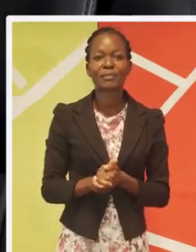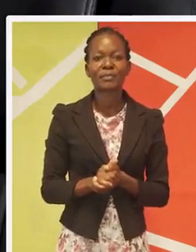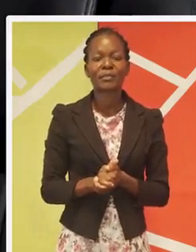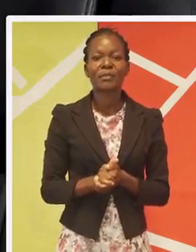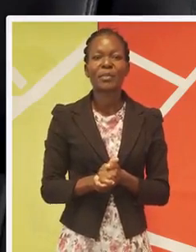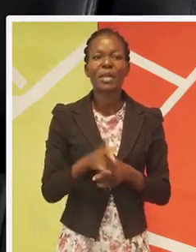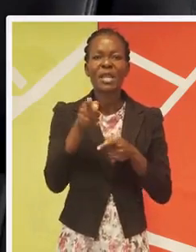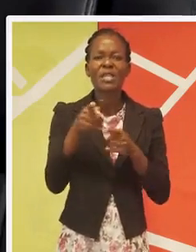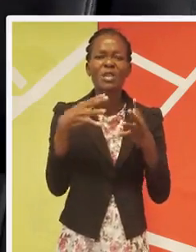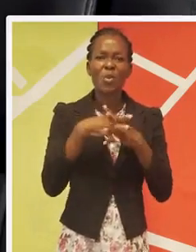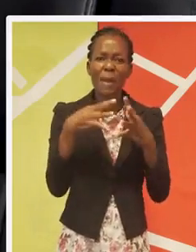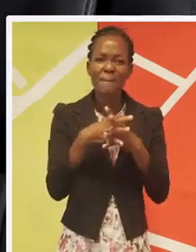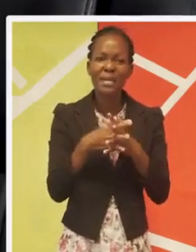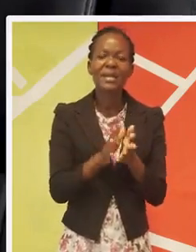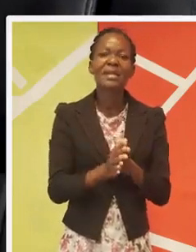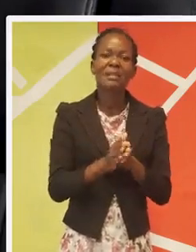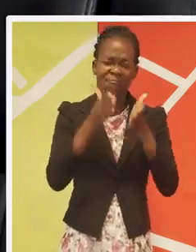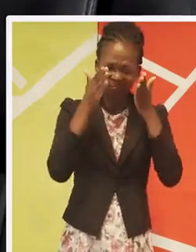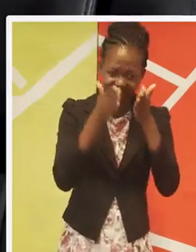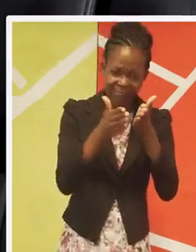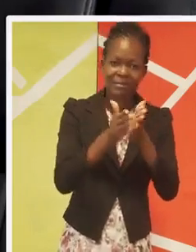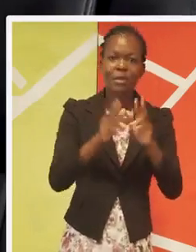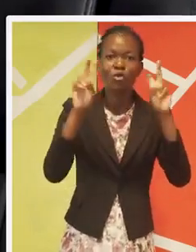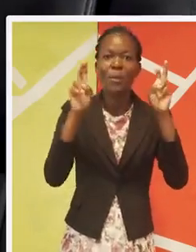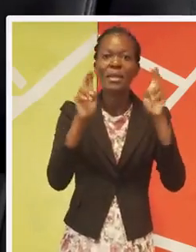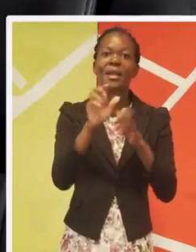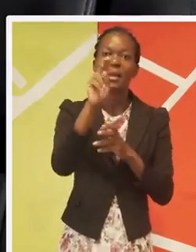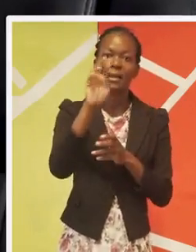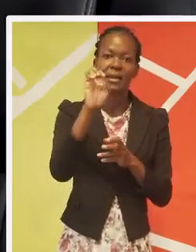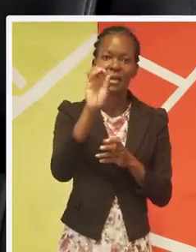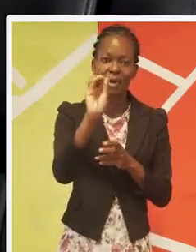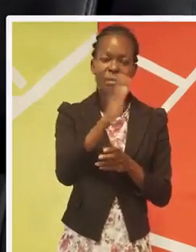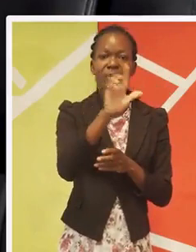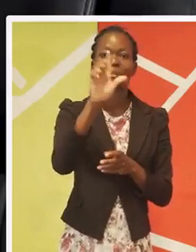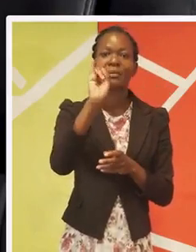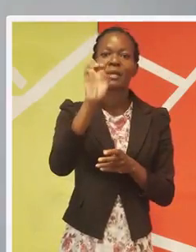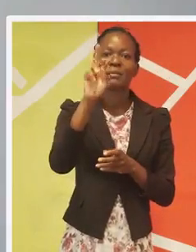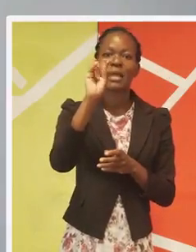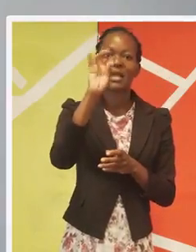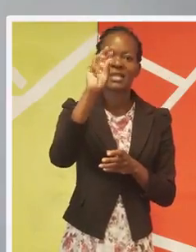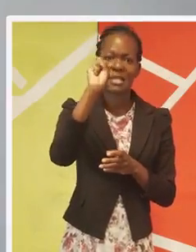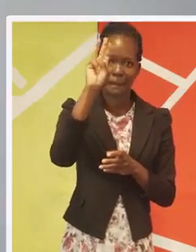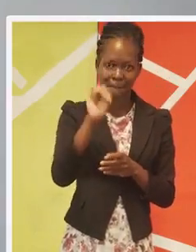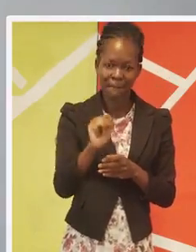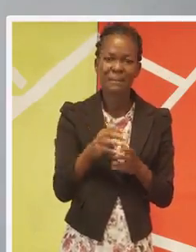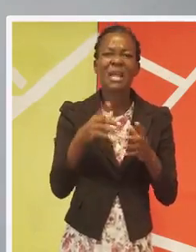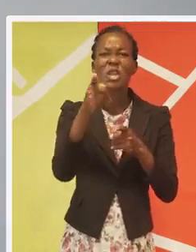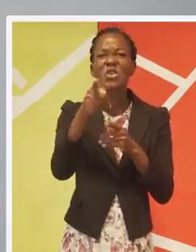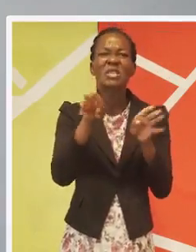And this is basically what's at the core of neoliberalism. And neoliberalism is basically